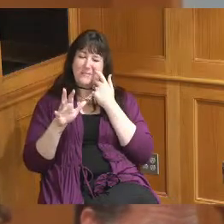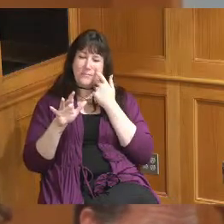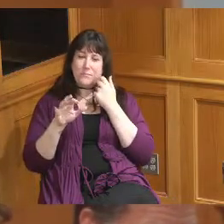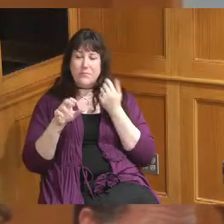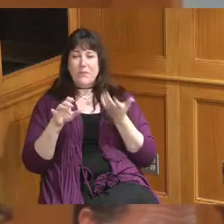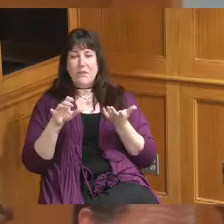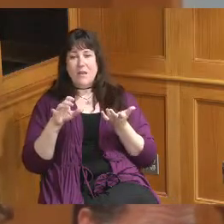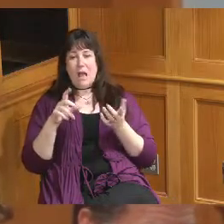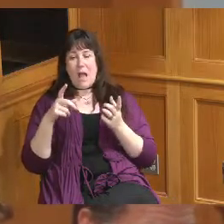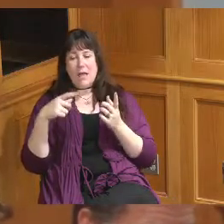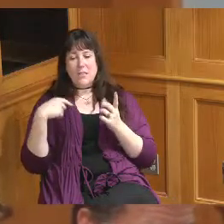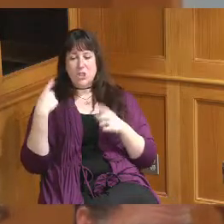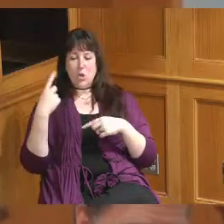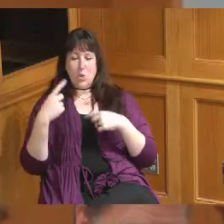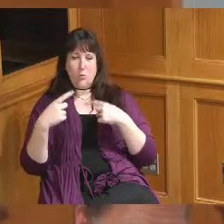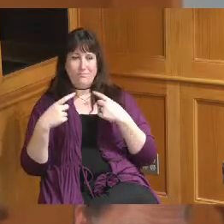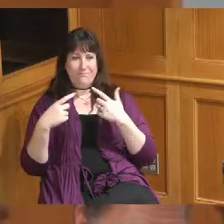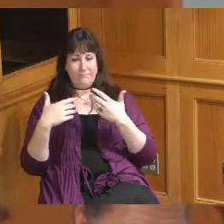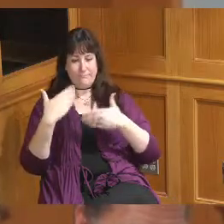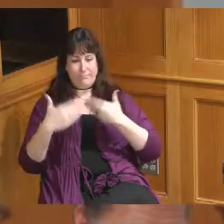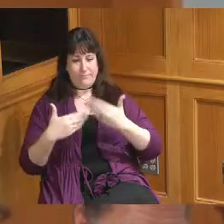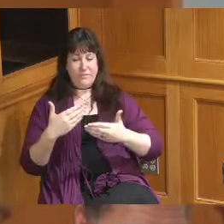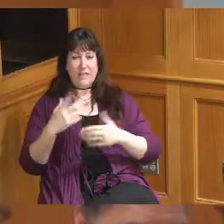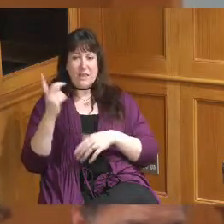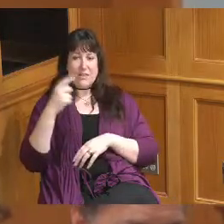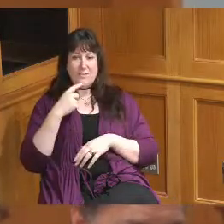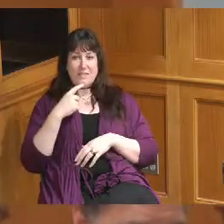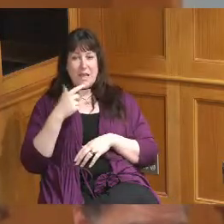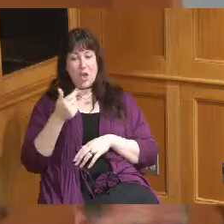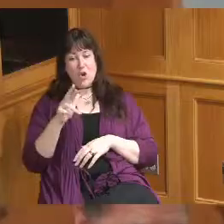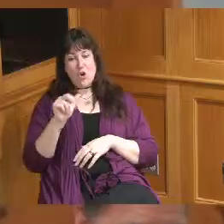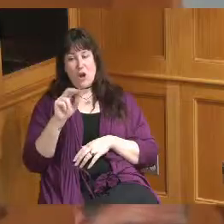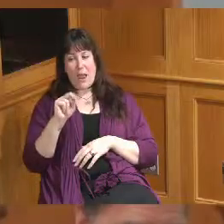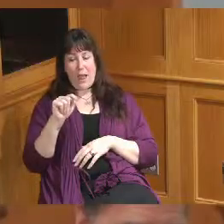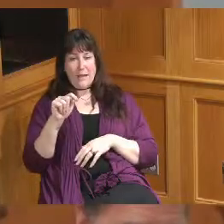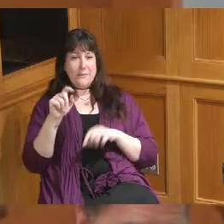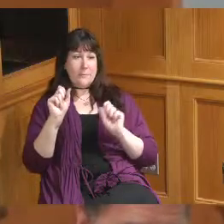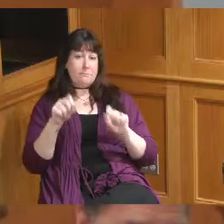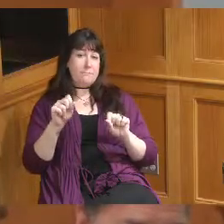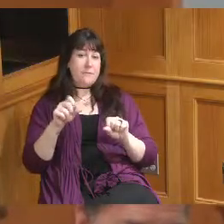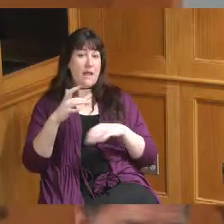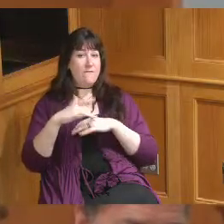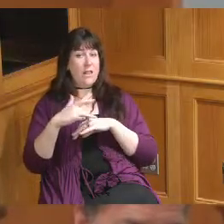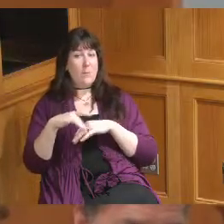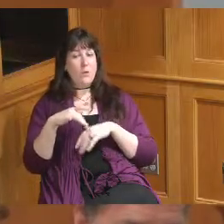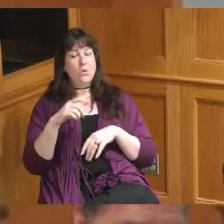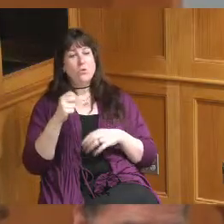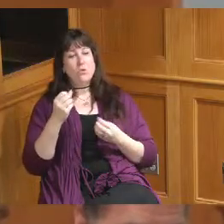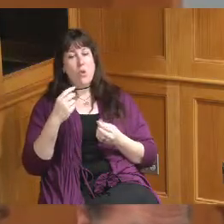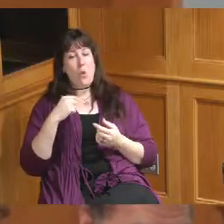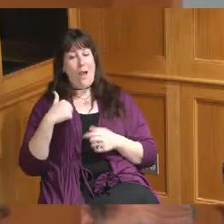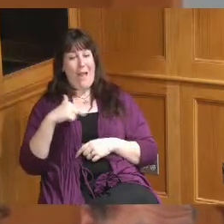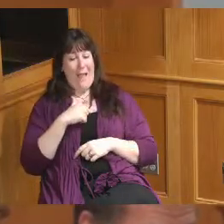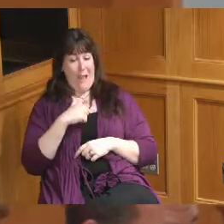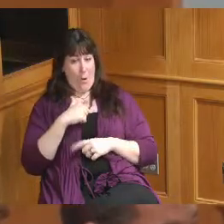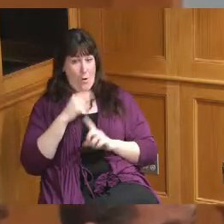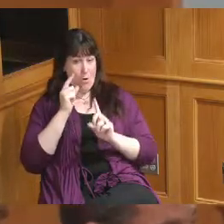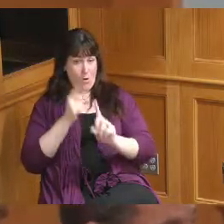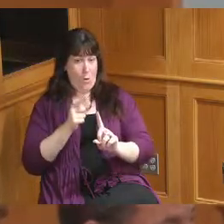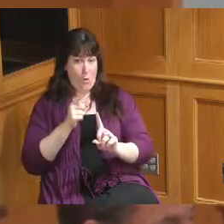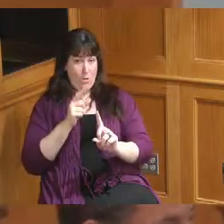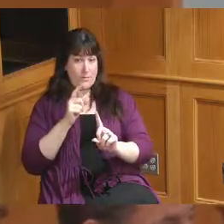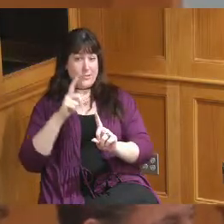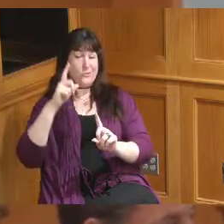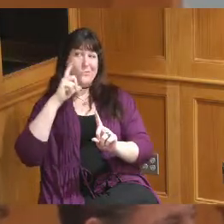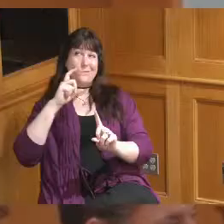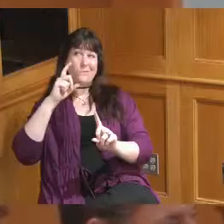that they roll out, hey, we're going to have a grant potentially available for these type of events. And so I think our primary goal is to keep an eye on that, so that way,